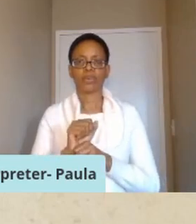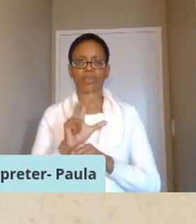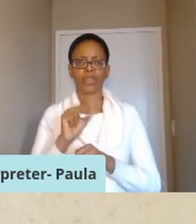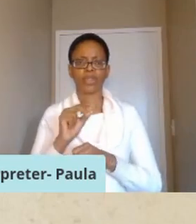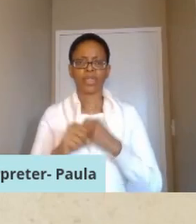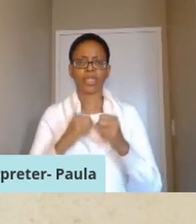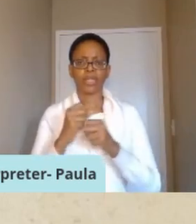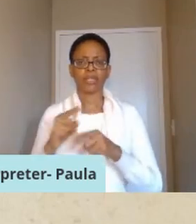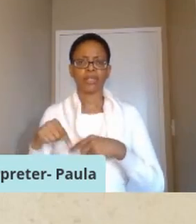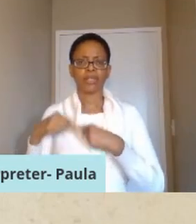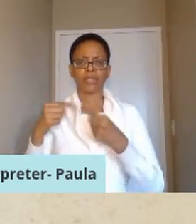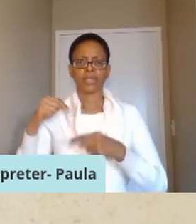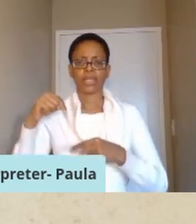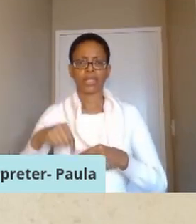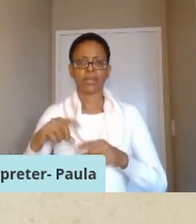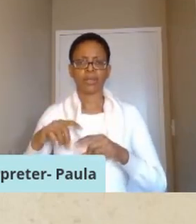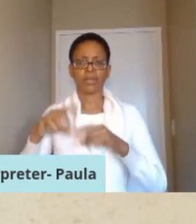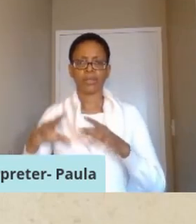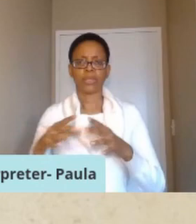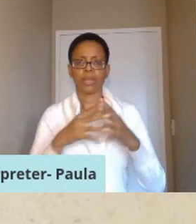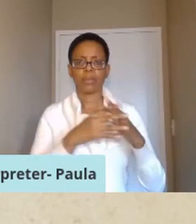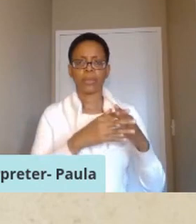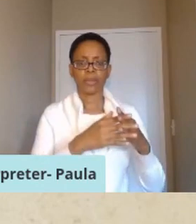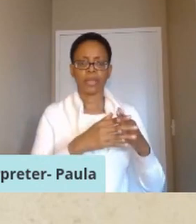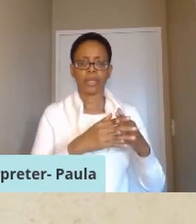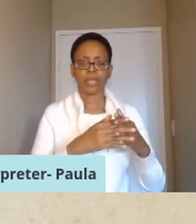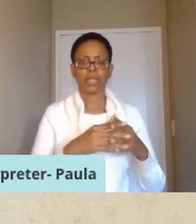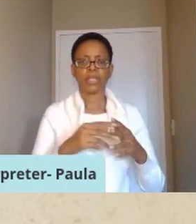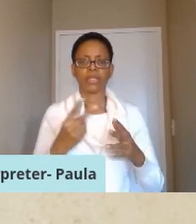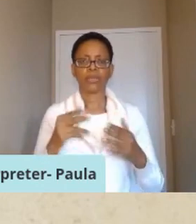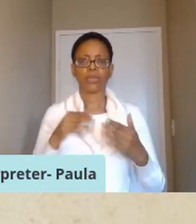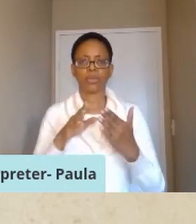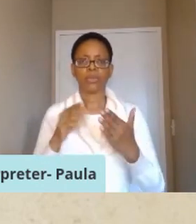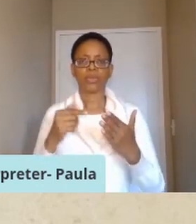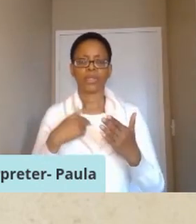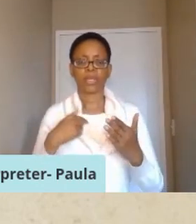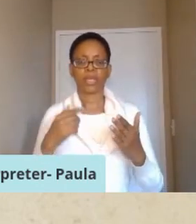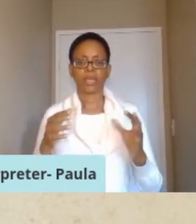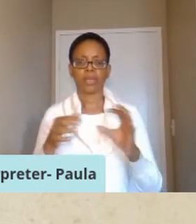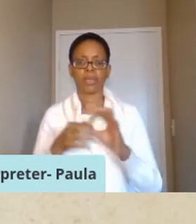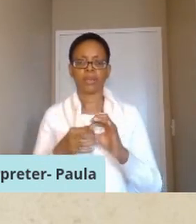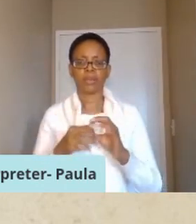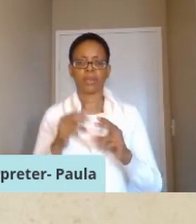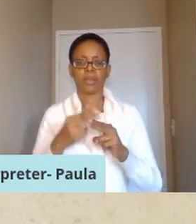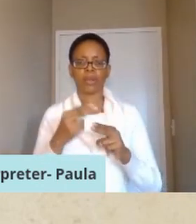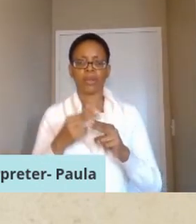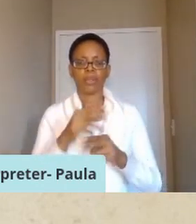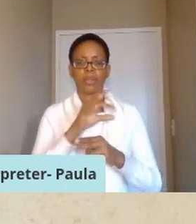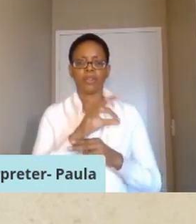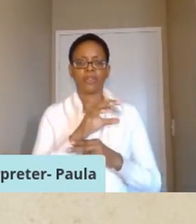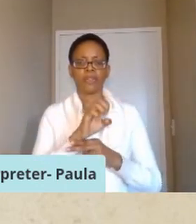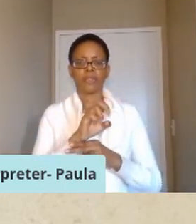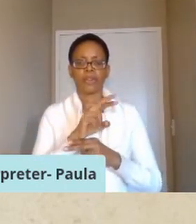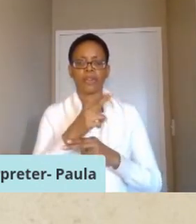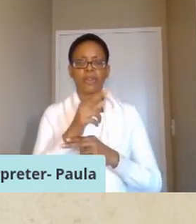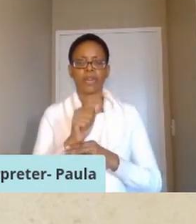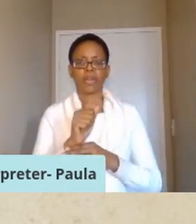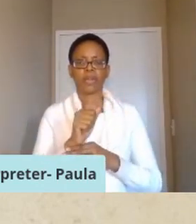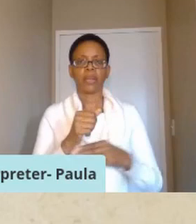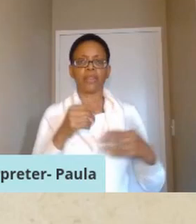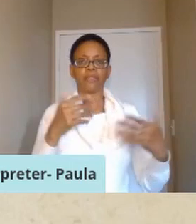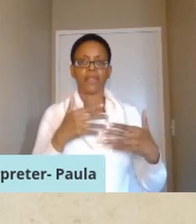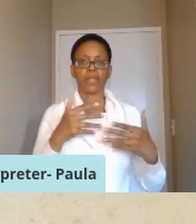I combine these 2 methods, which I call FERHA, Fear Reducing Holistic